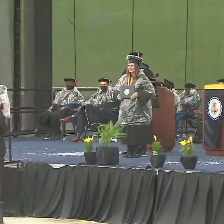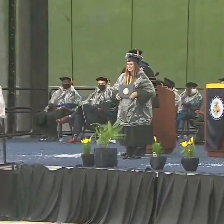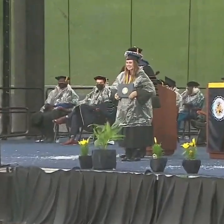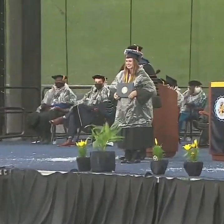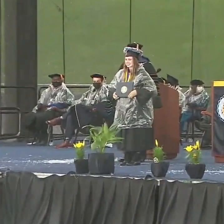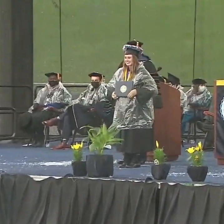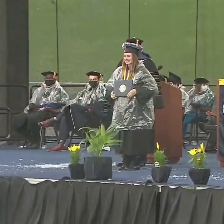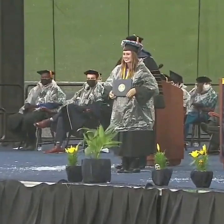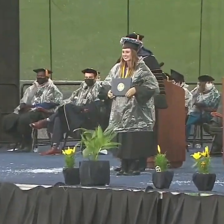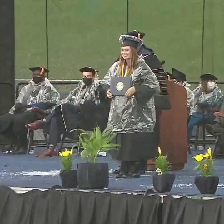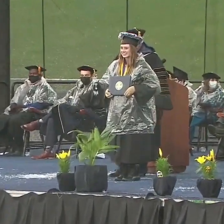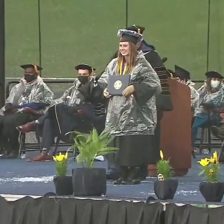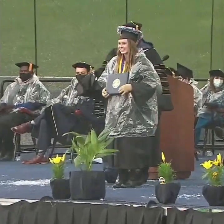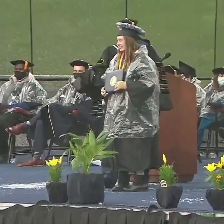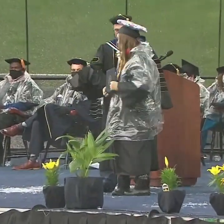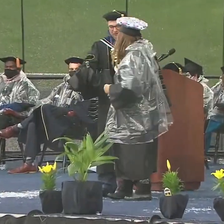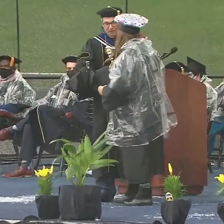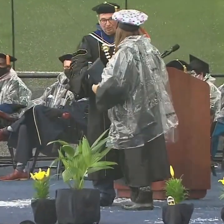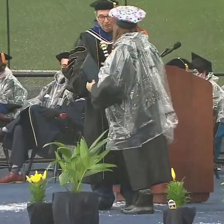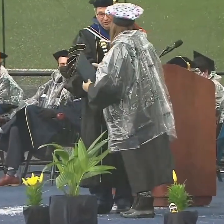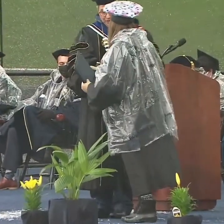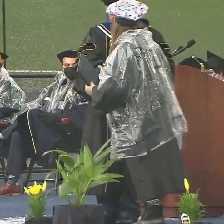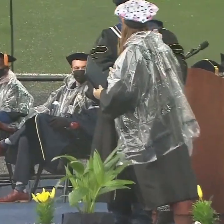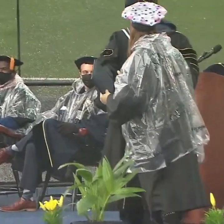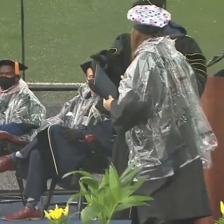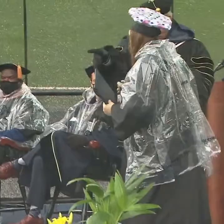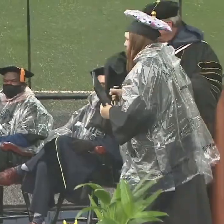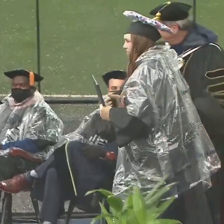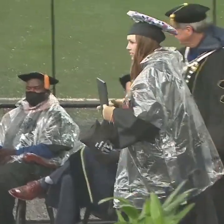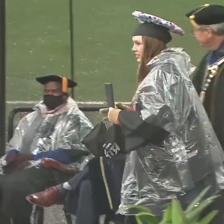Emily R. Spilker.